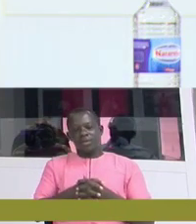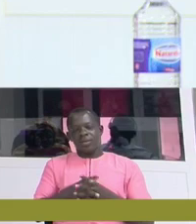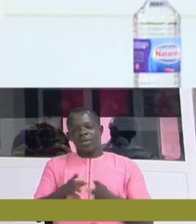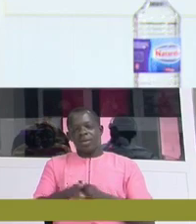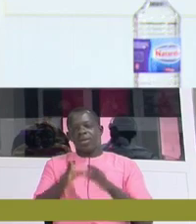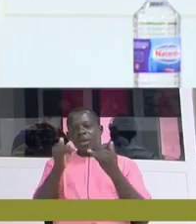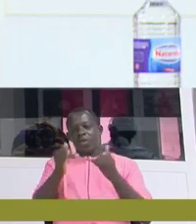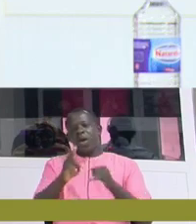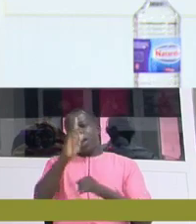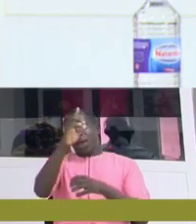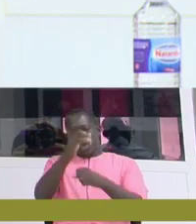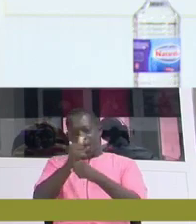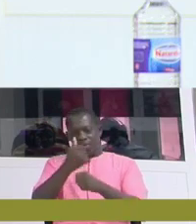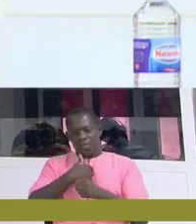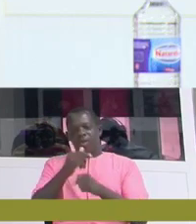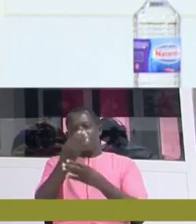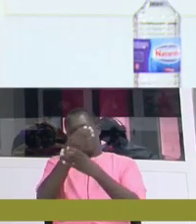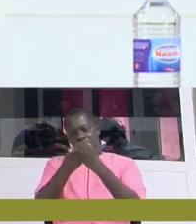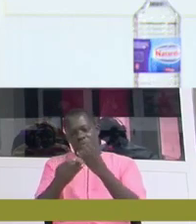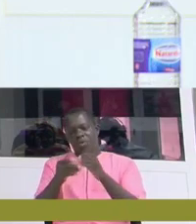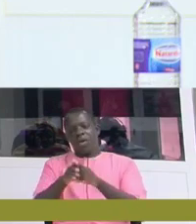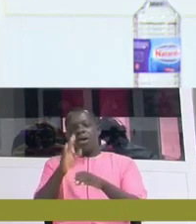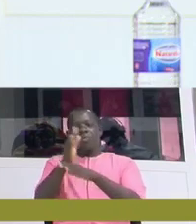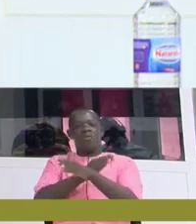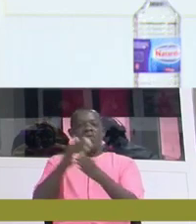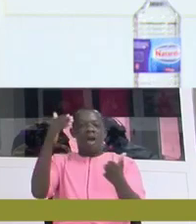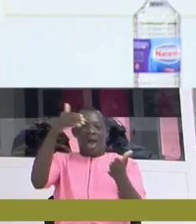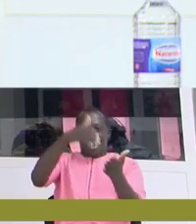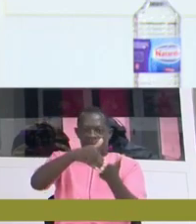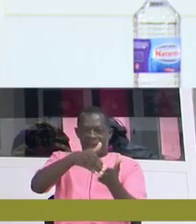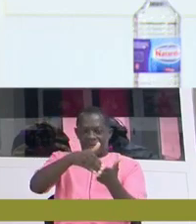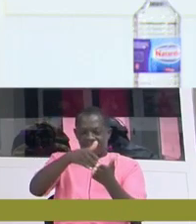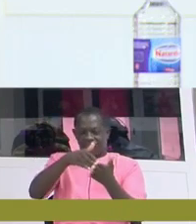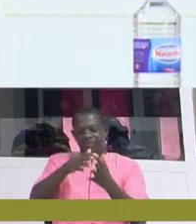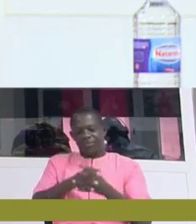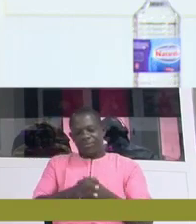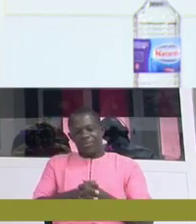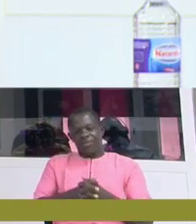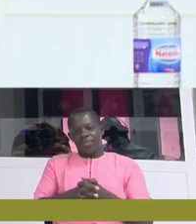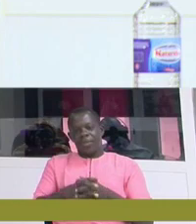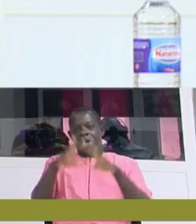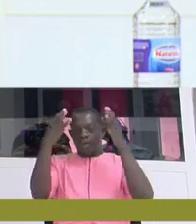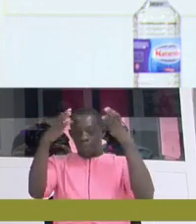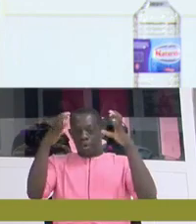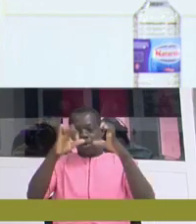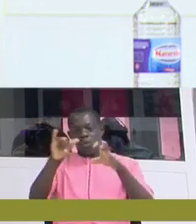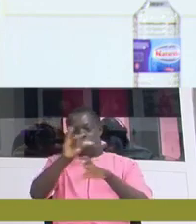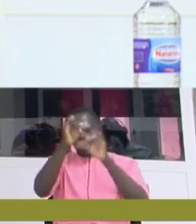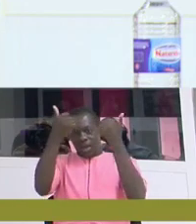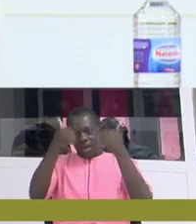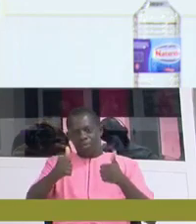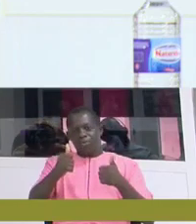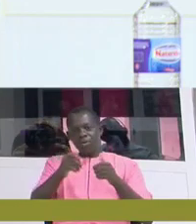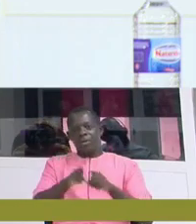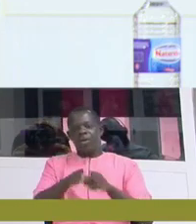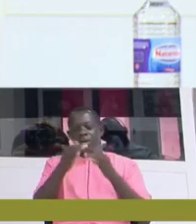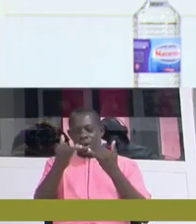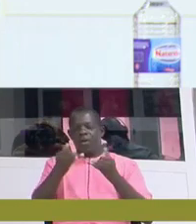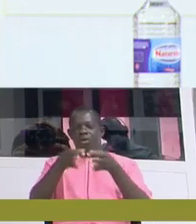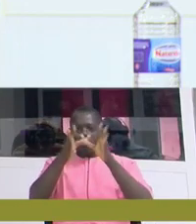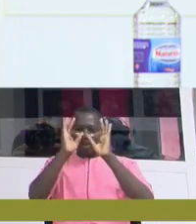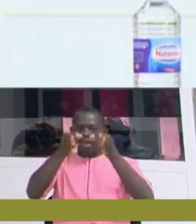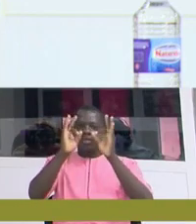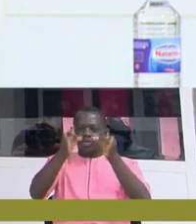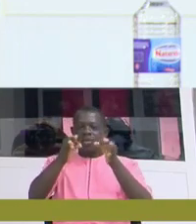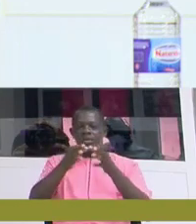And one day. That day, God allowed me to escape. But before that day, the problems that happened, I